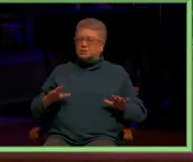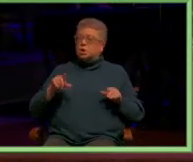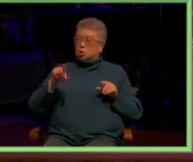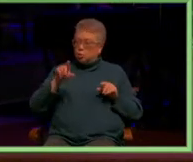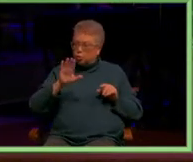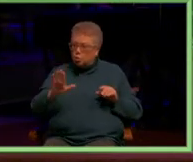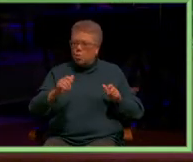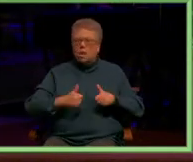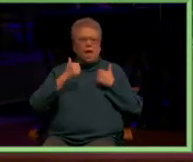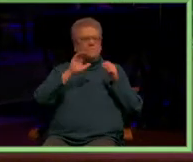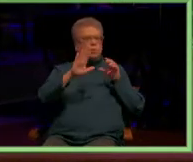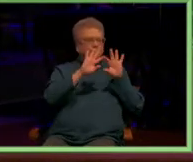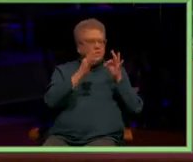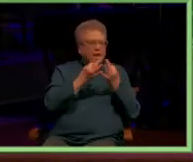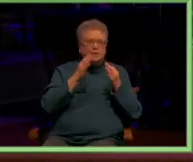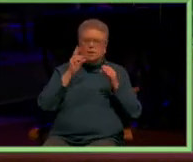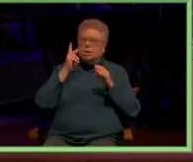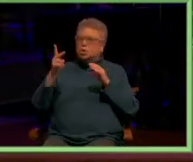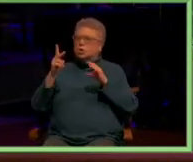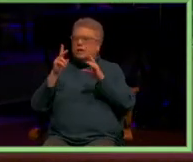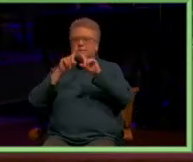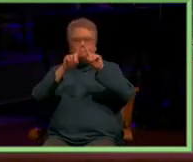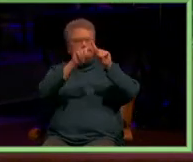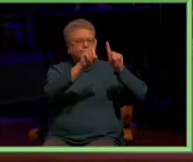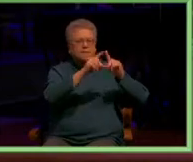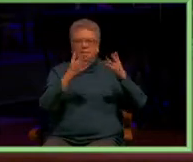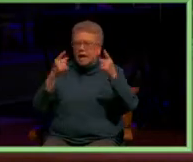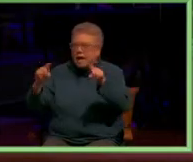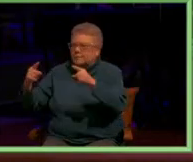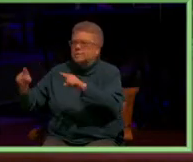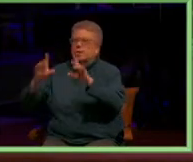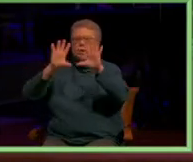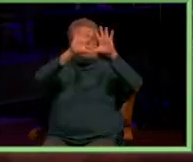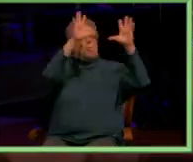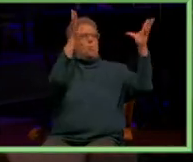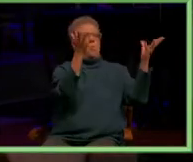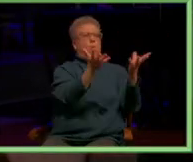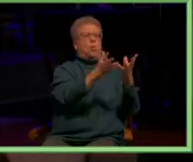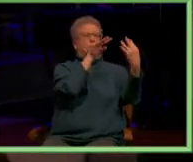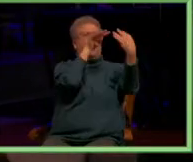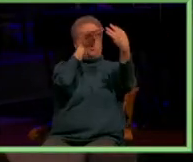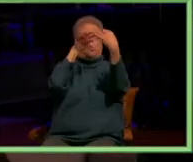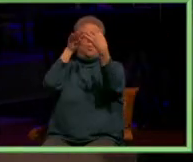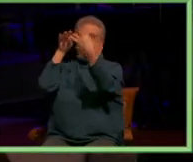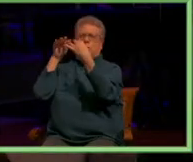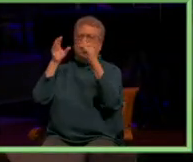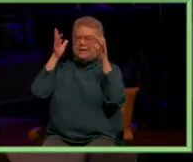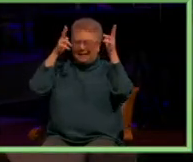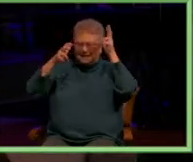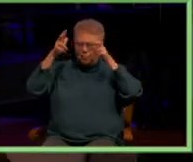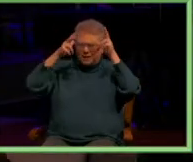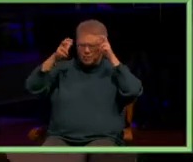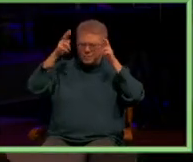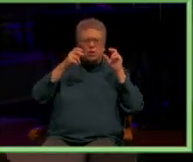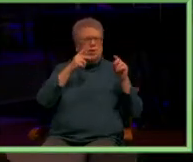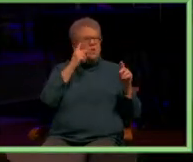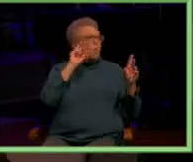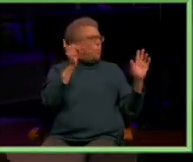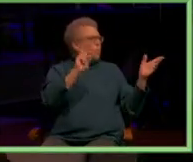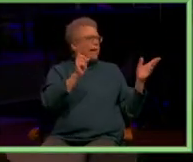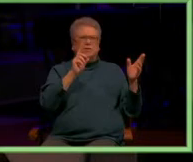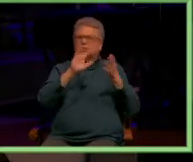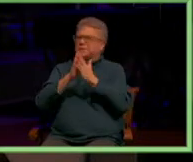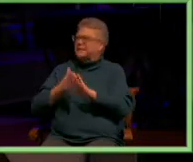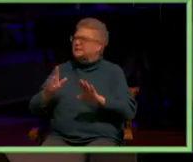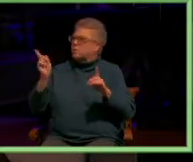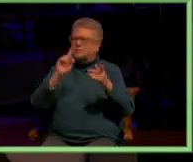You look around in your family. You look around at the prayer list that you have. You look around at the world's wars happening around the world and the evil. And you think to yourself, where is peace? Where is